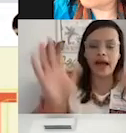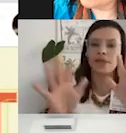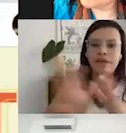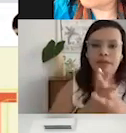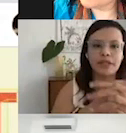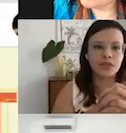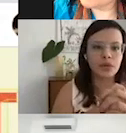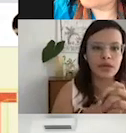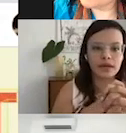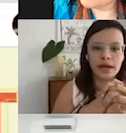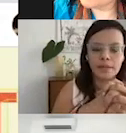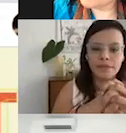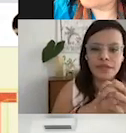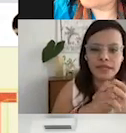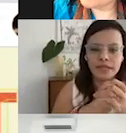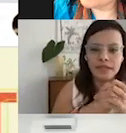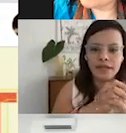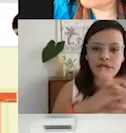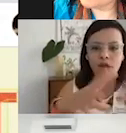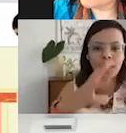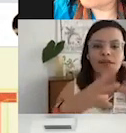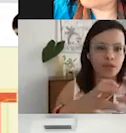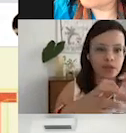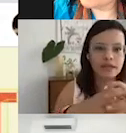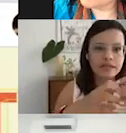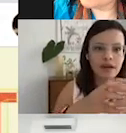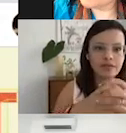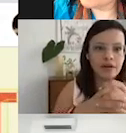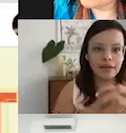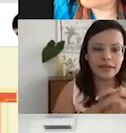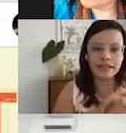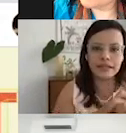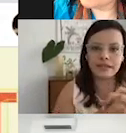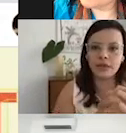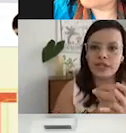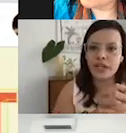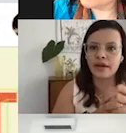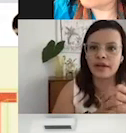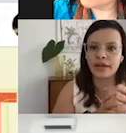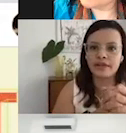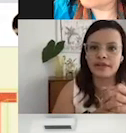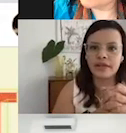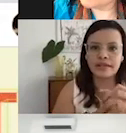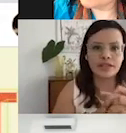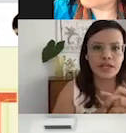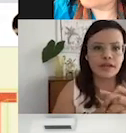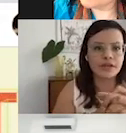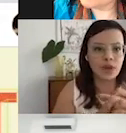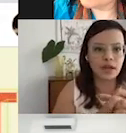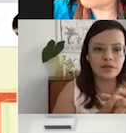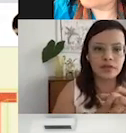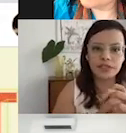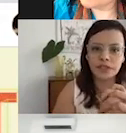And I want everybody to know that the recommended readings of our panelists will be shared in the Slack channel